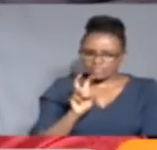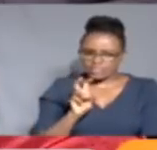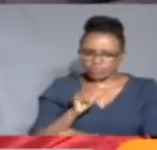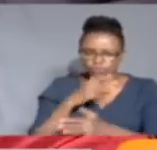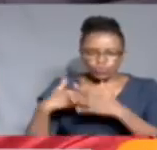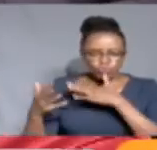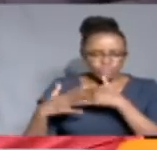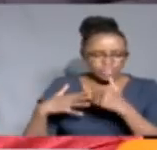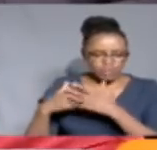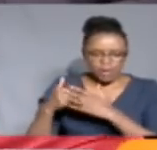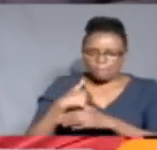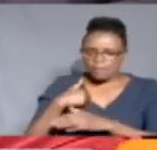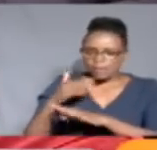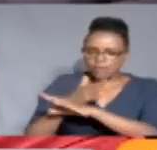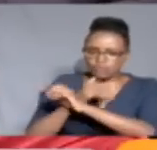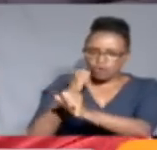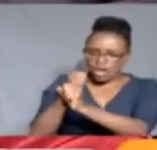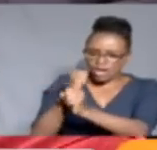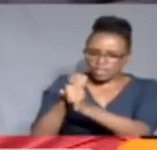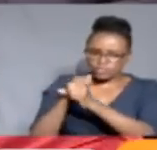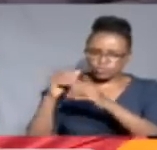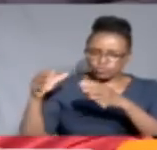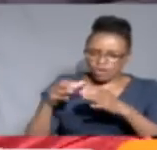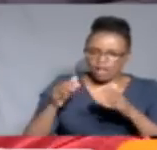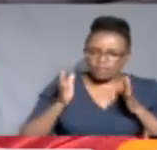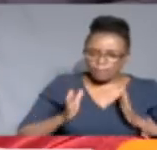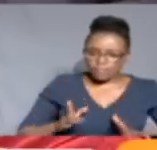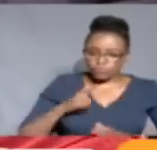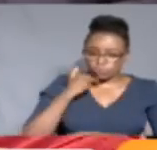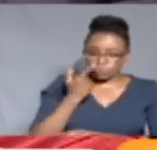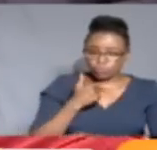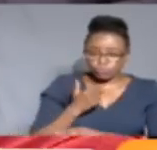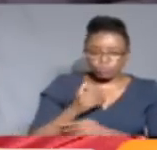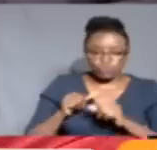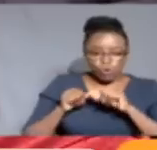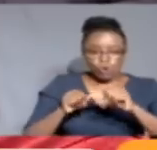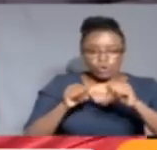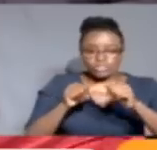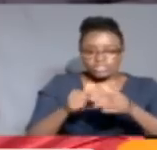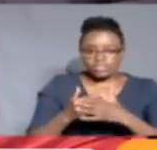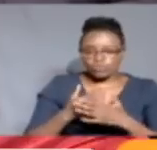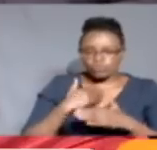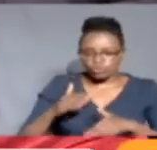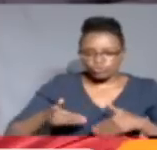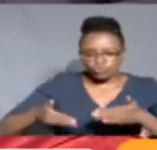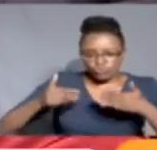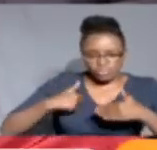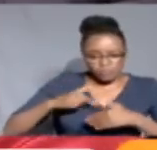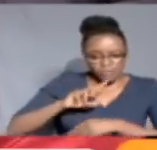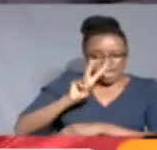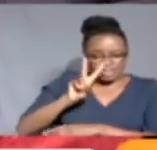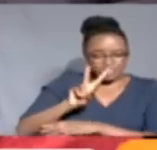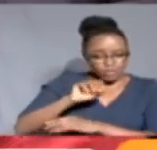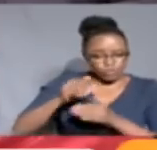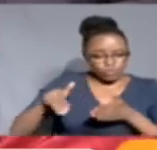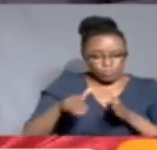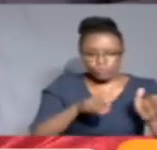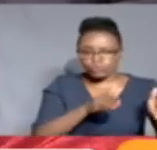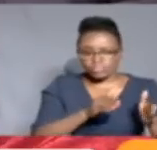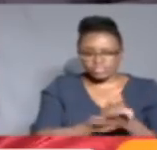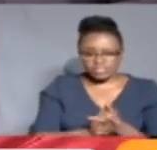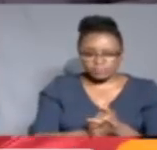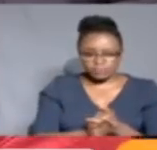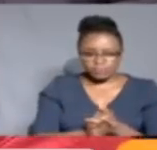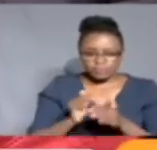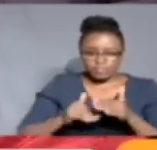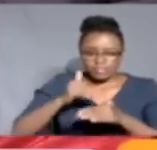matter what I used to do in the community, there's still someone who still want to give me a second chance. After